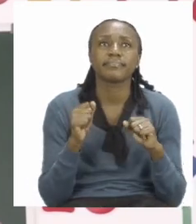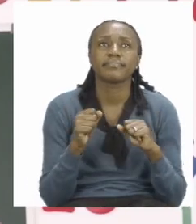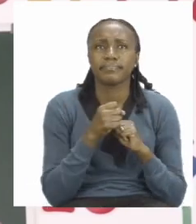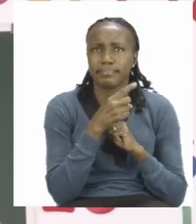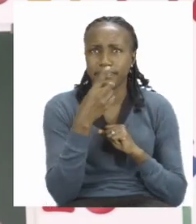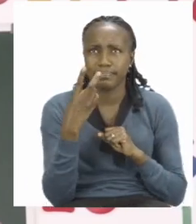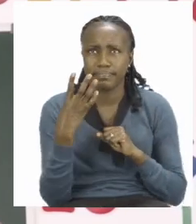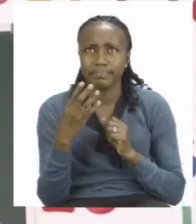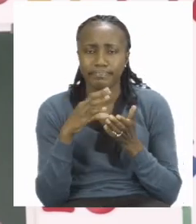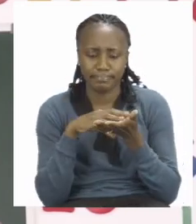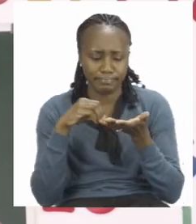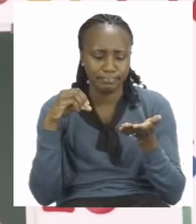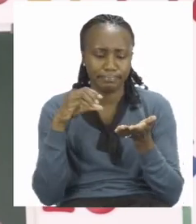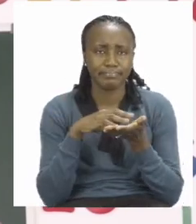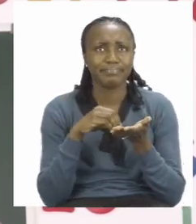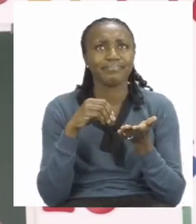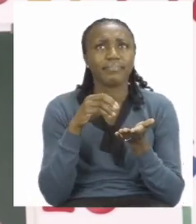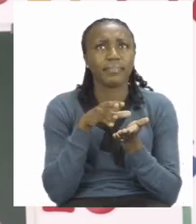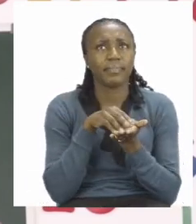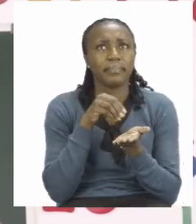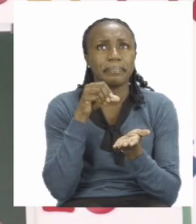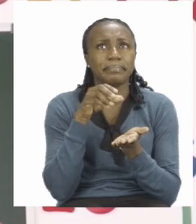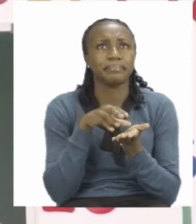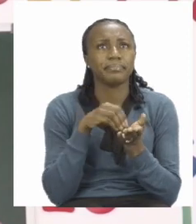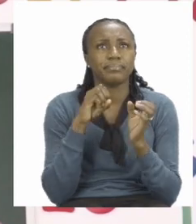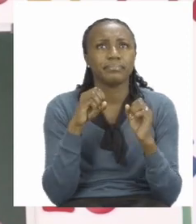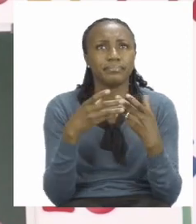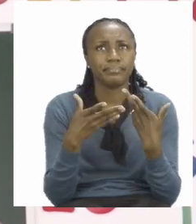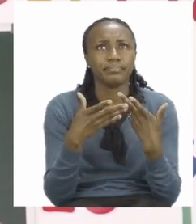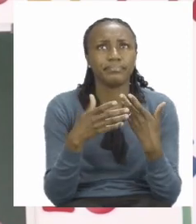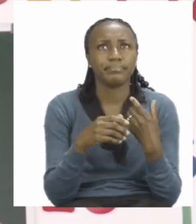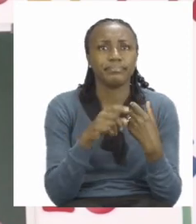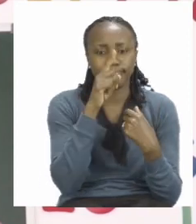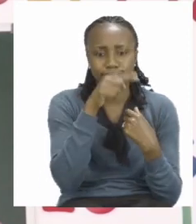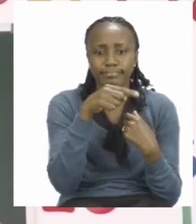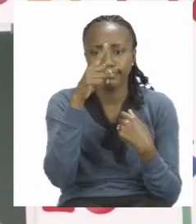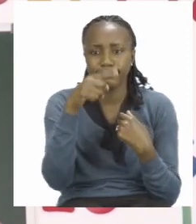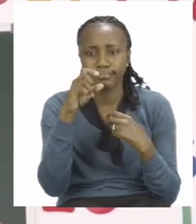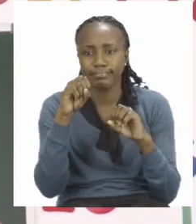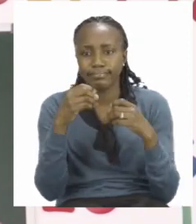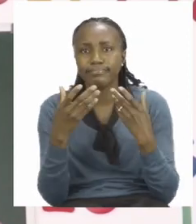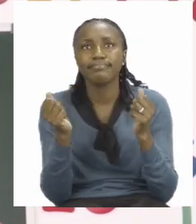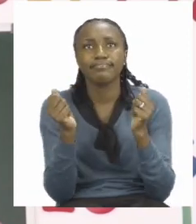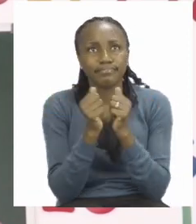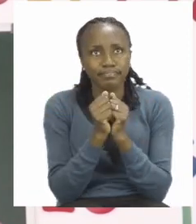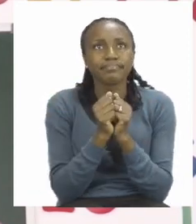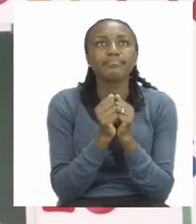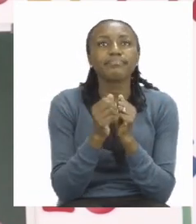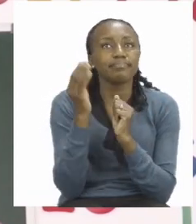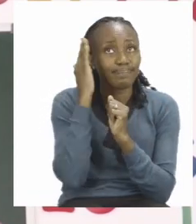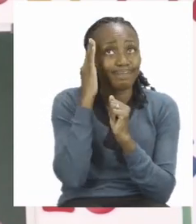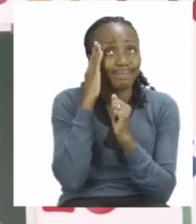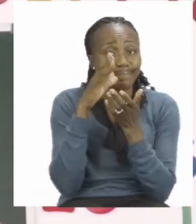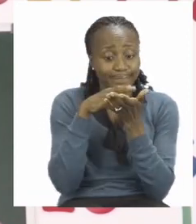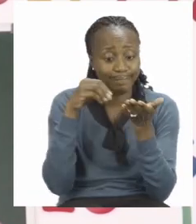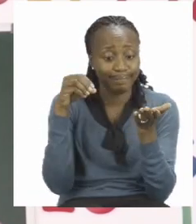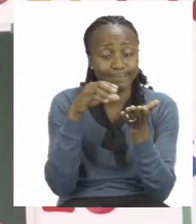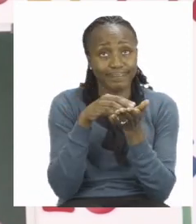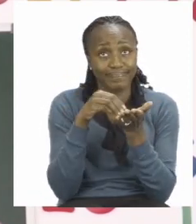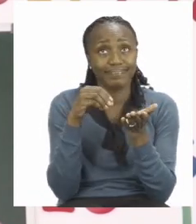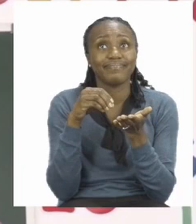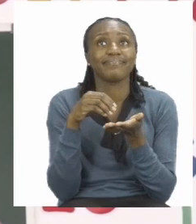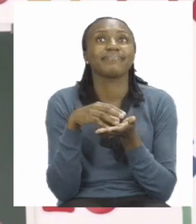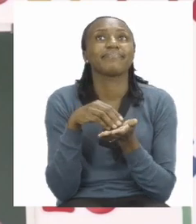our change. What we're going to do is count all these sticks, and the number that we have, that's how much we know we are going to get